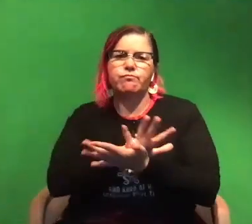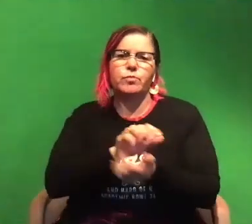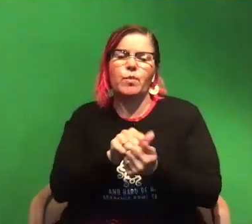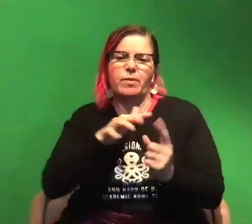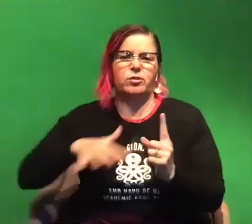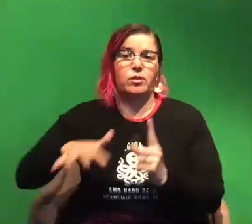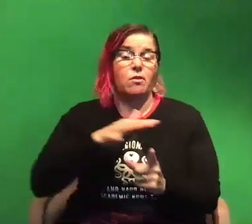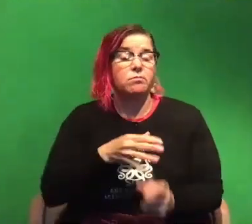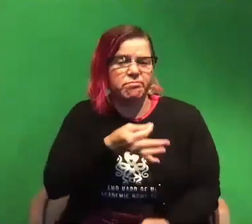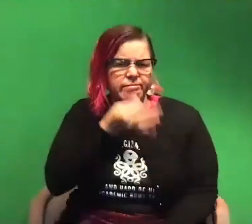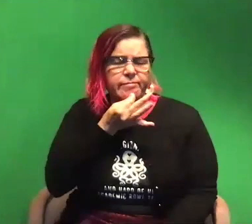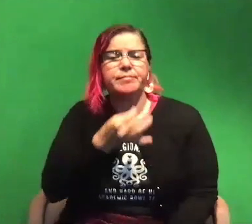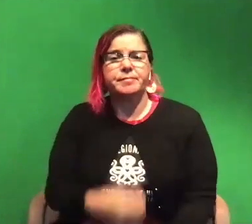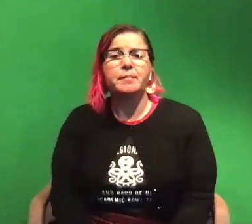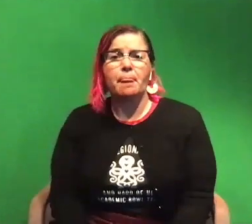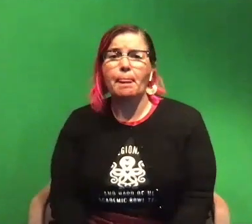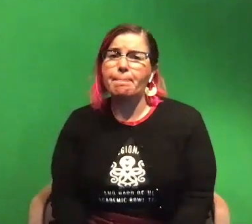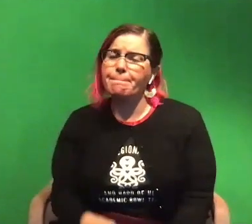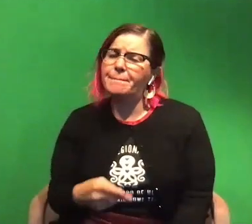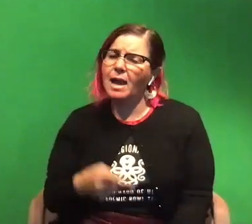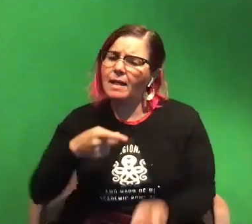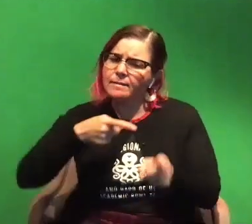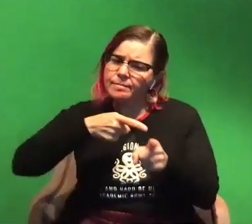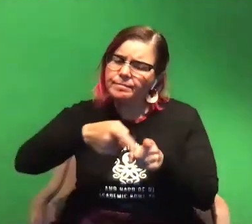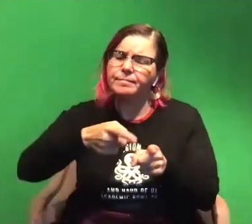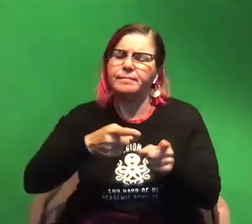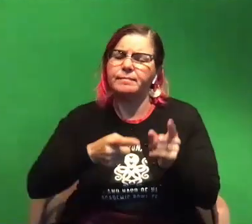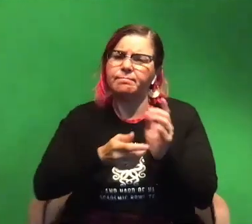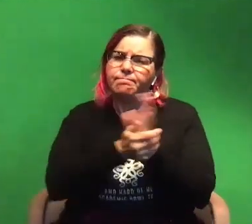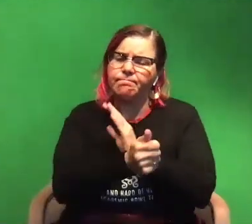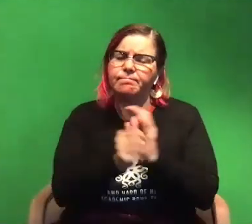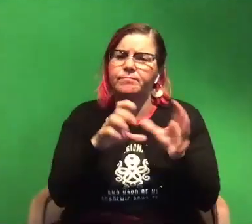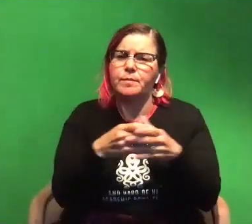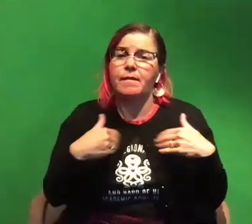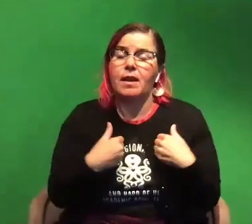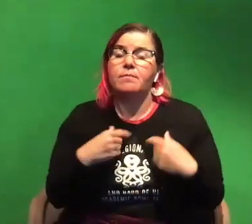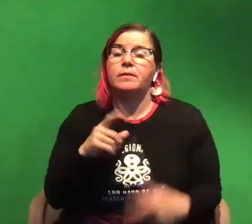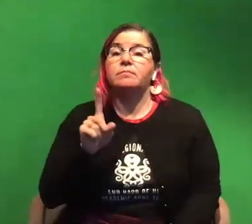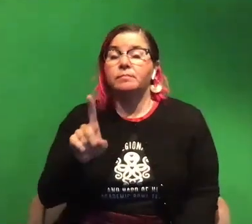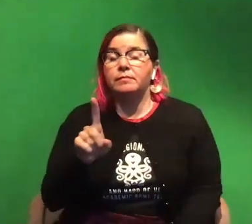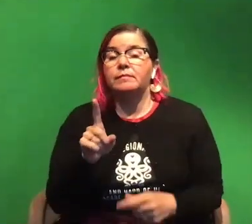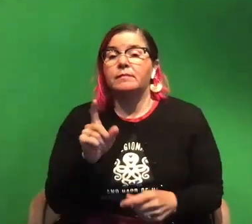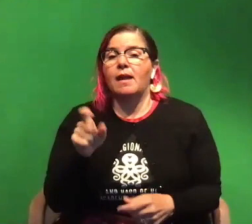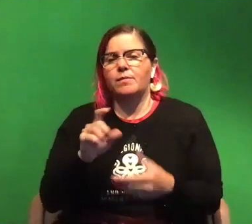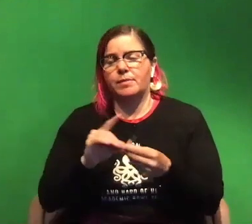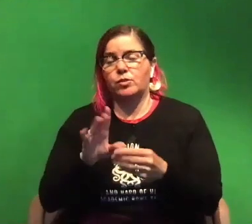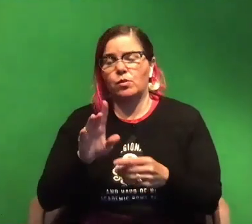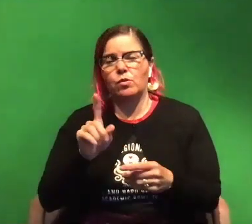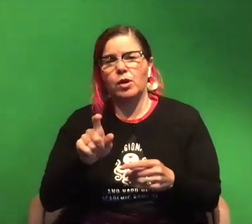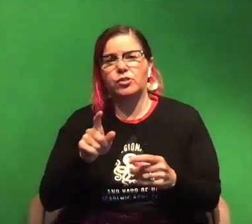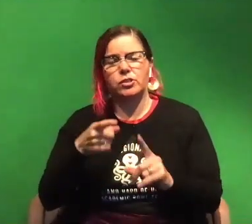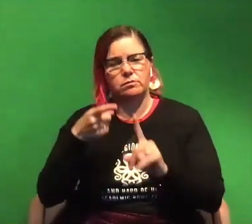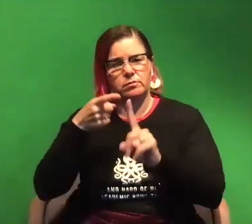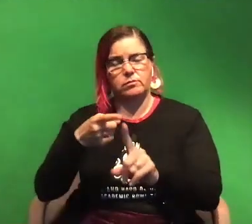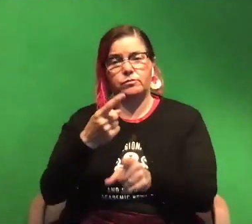So we are looking at a very highly specialized group of animals. I will mention though that your question is very spot on in that